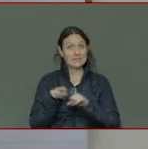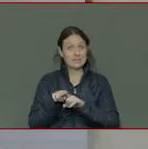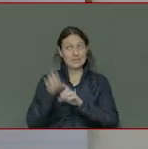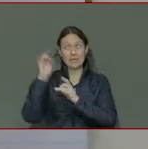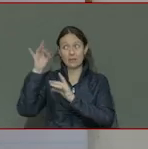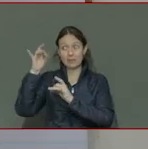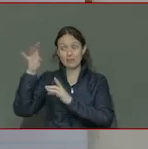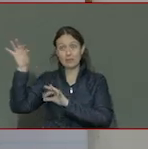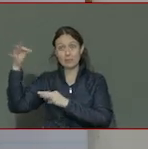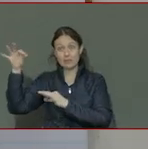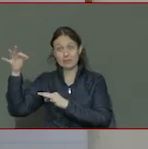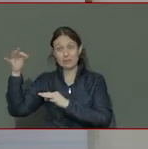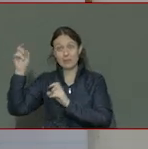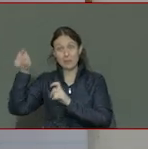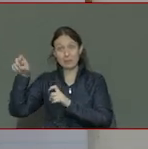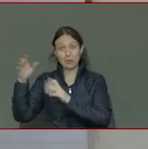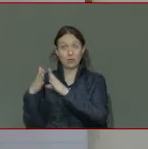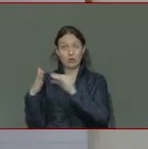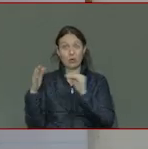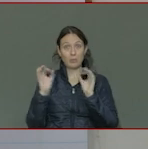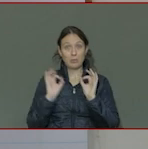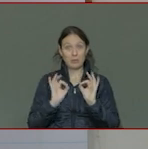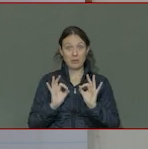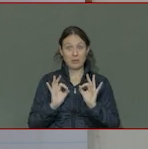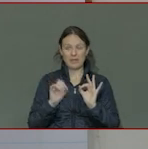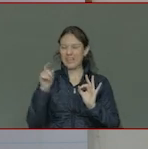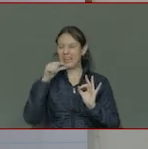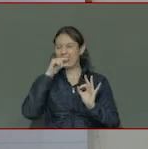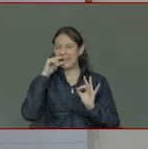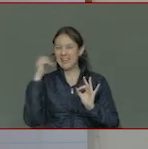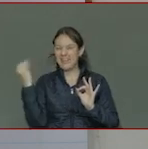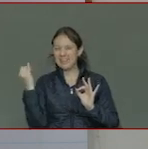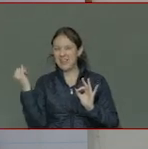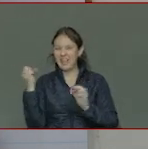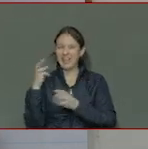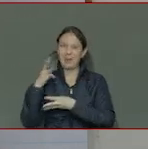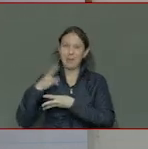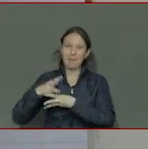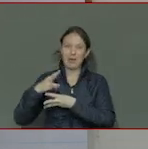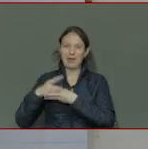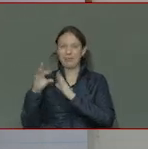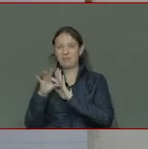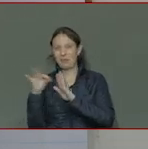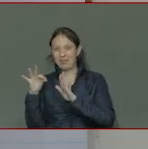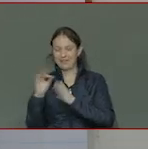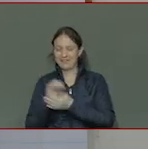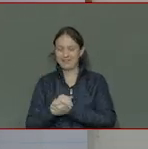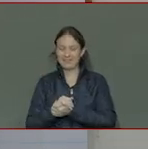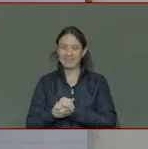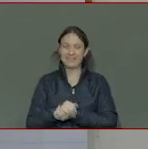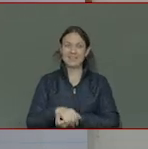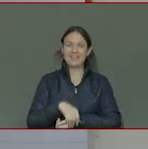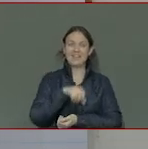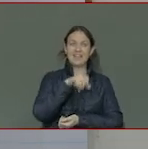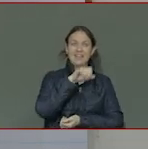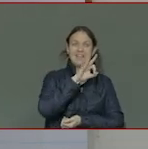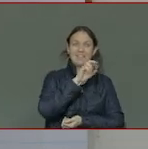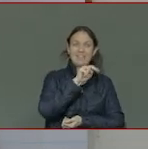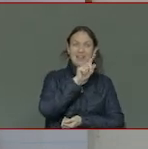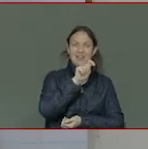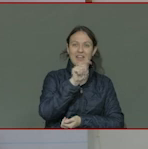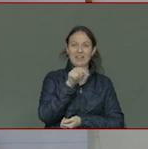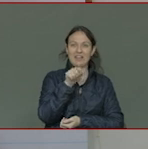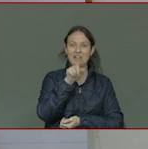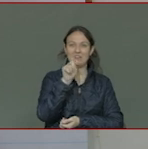information sheet. We call that a mother formula. So please write your mother formula. F net delta